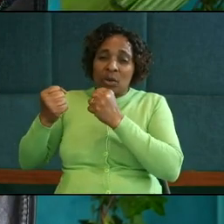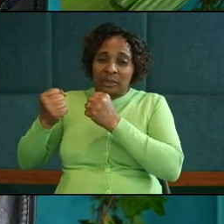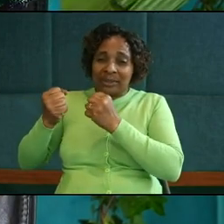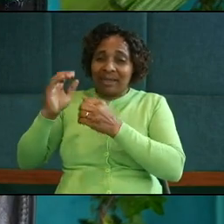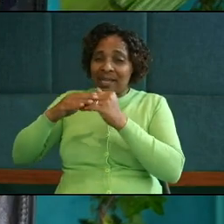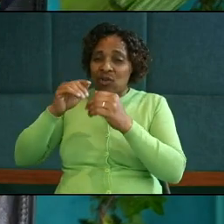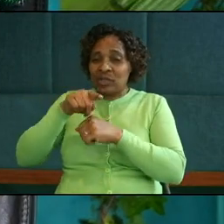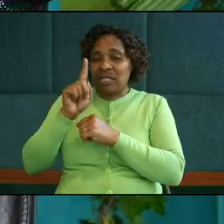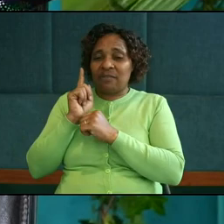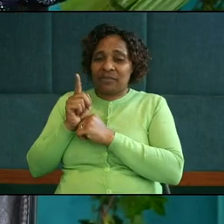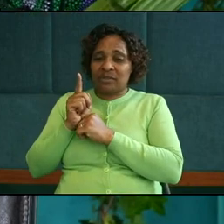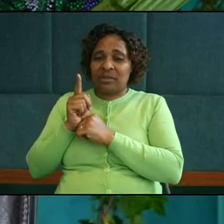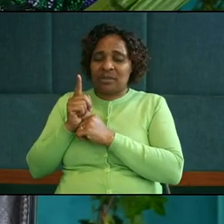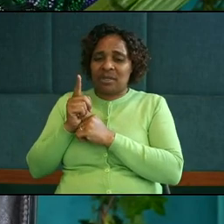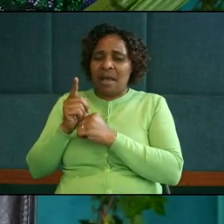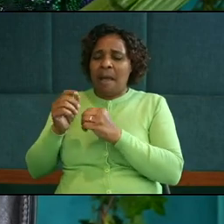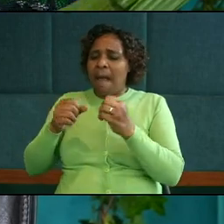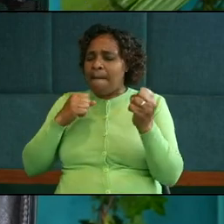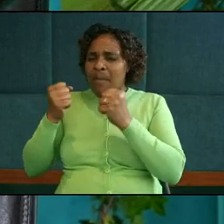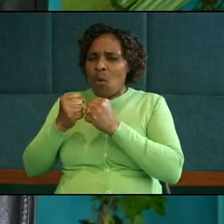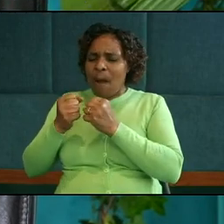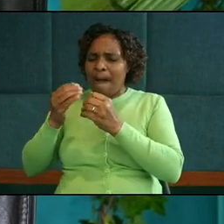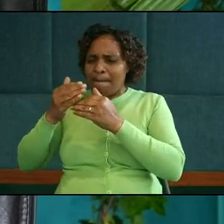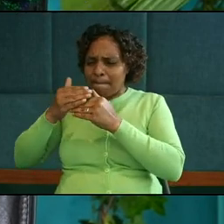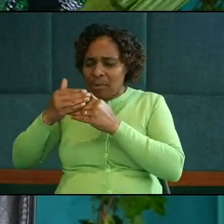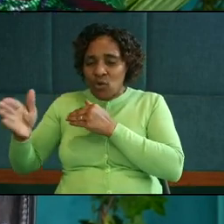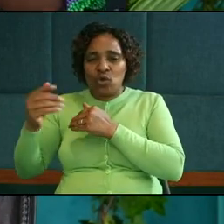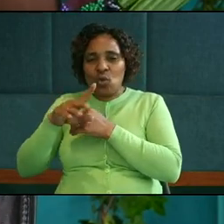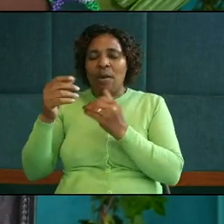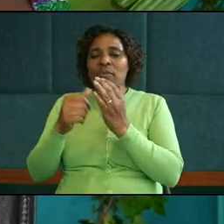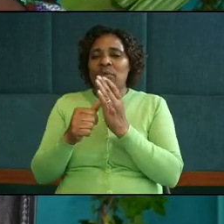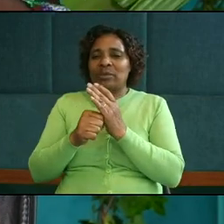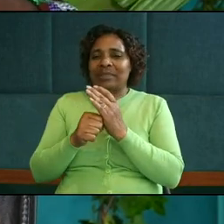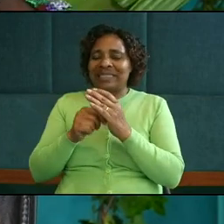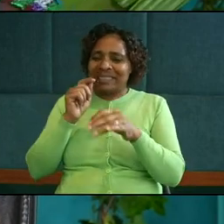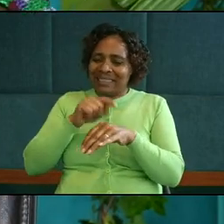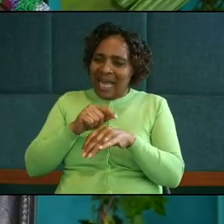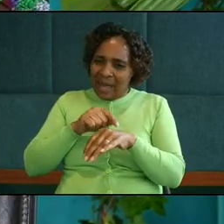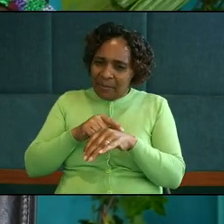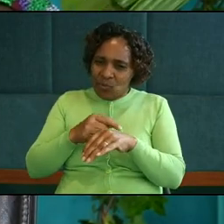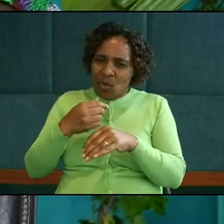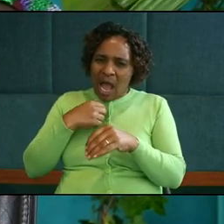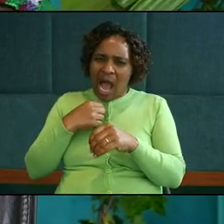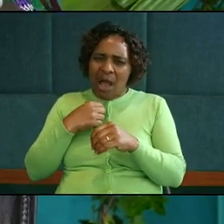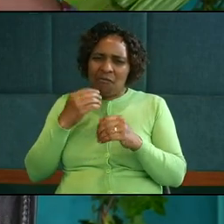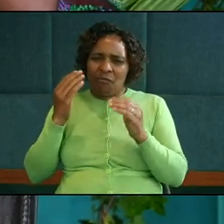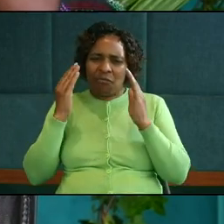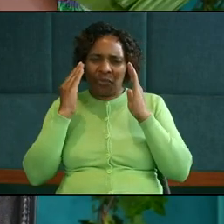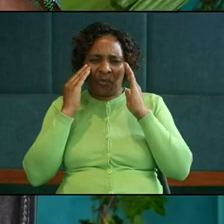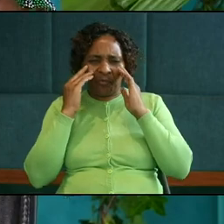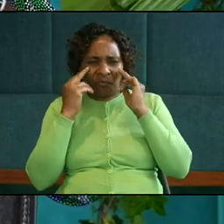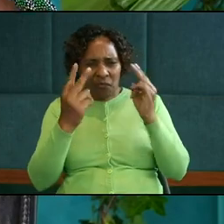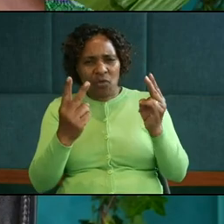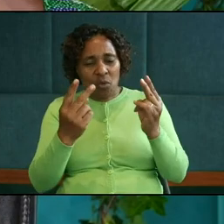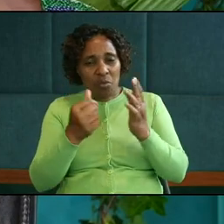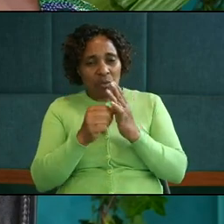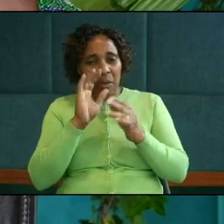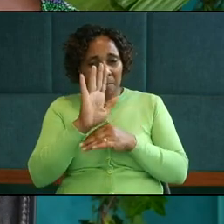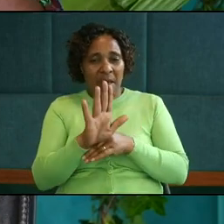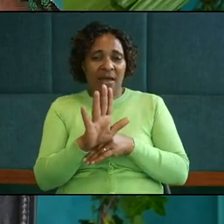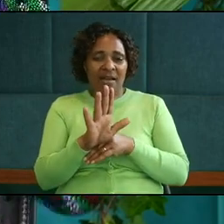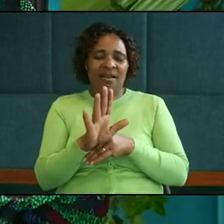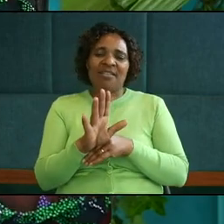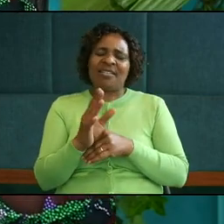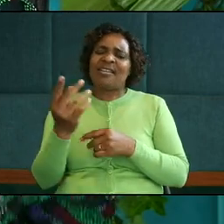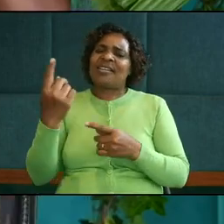is above and beyond your problems. And in that moment, you have an objective view of your problems. I think that people who are like,